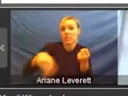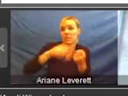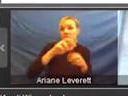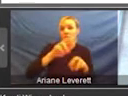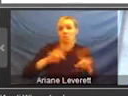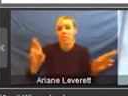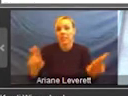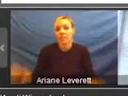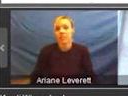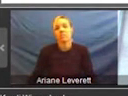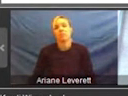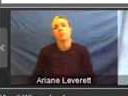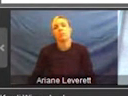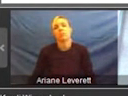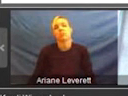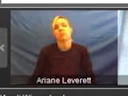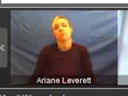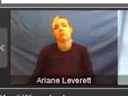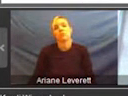very